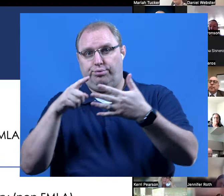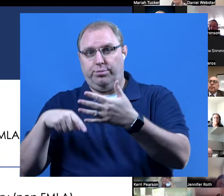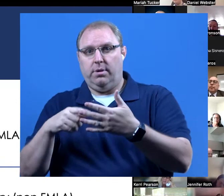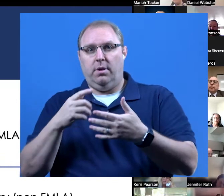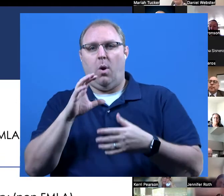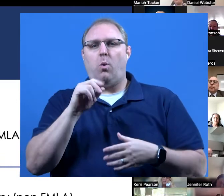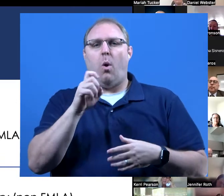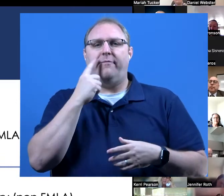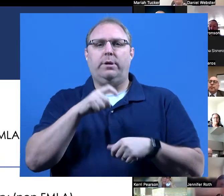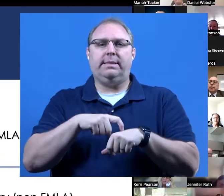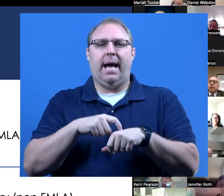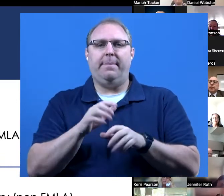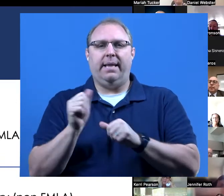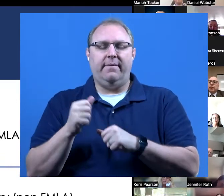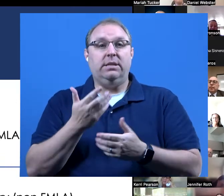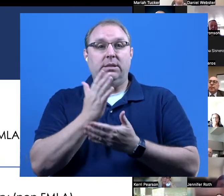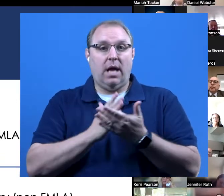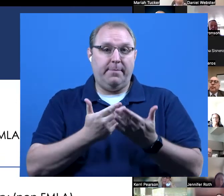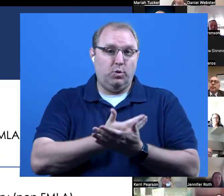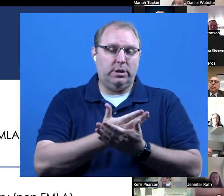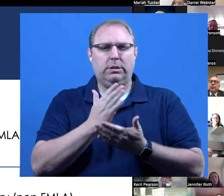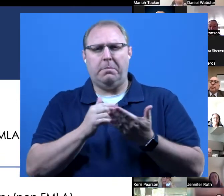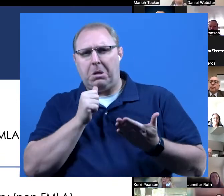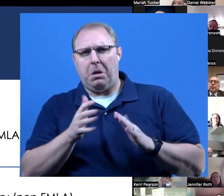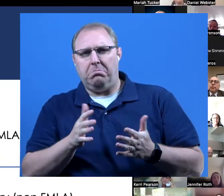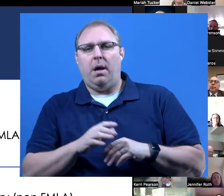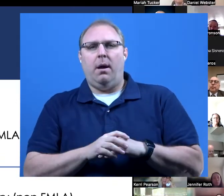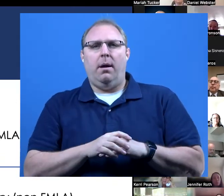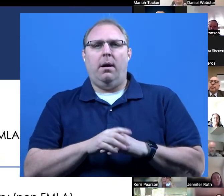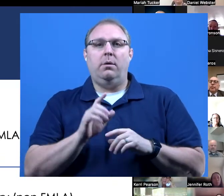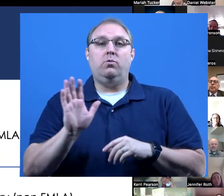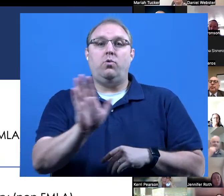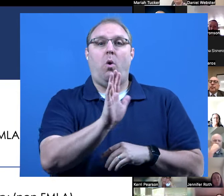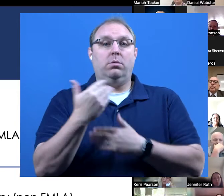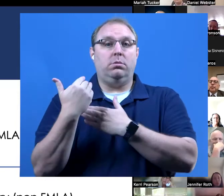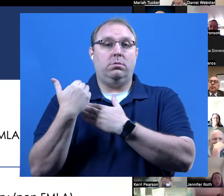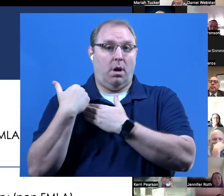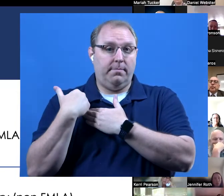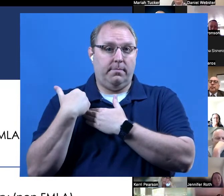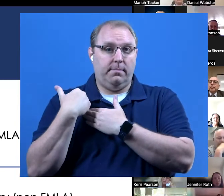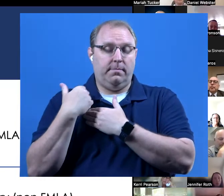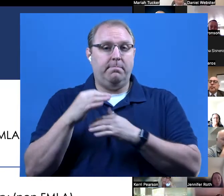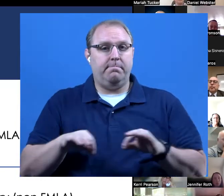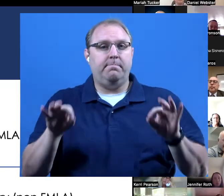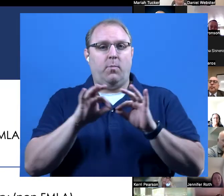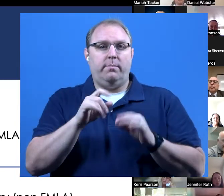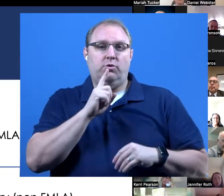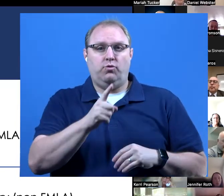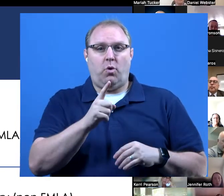Here are the time codes. So I'll give you a minute to look at those. They're new, some are new.